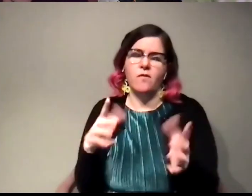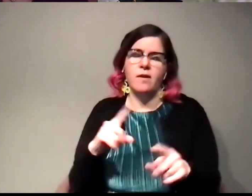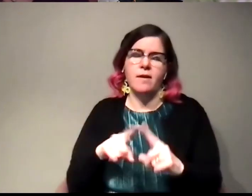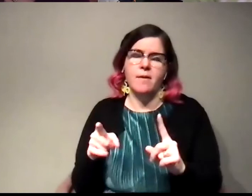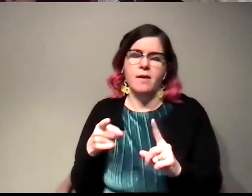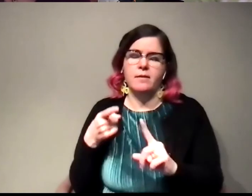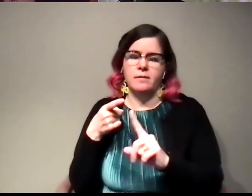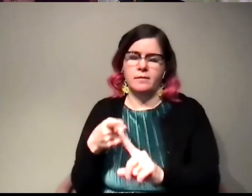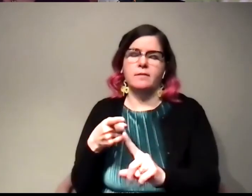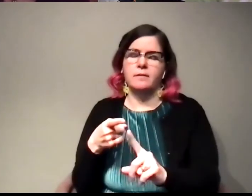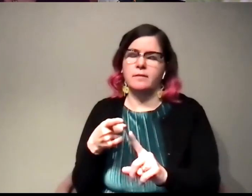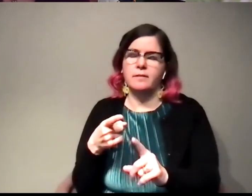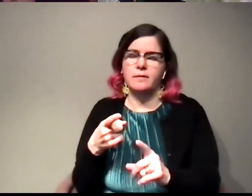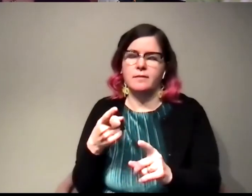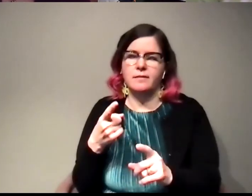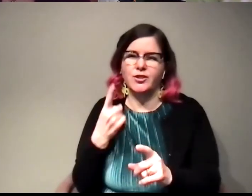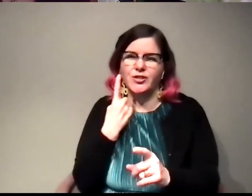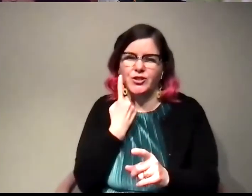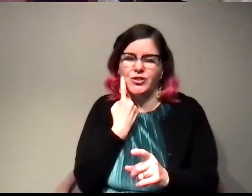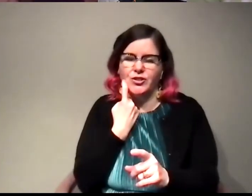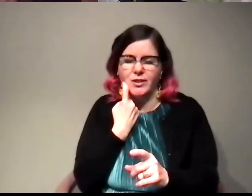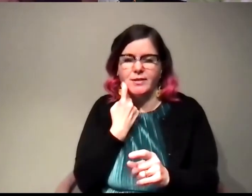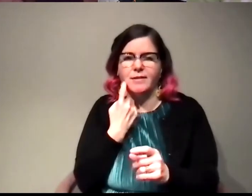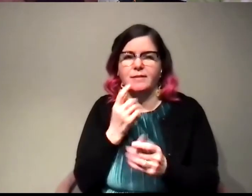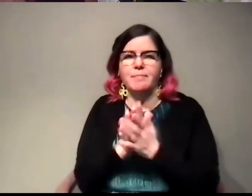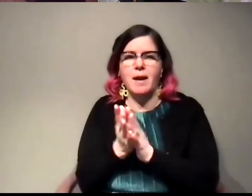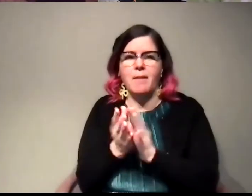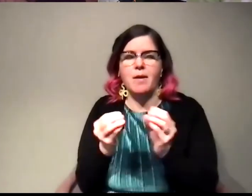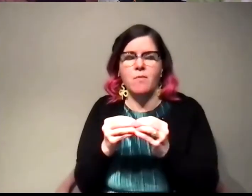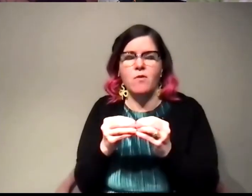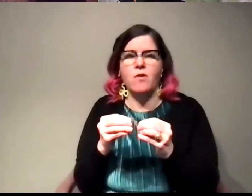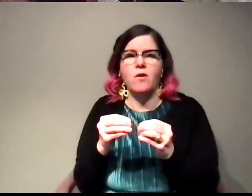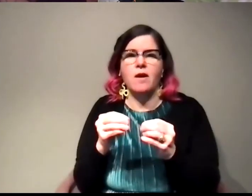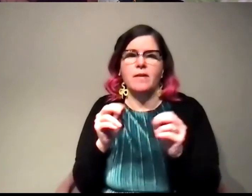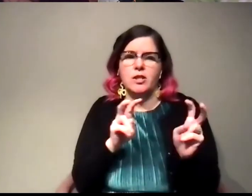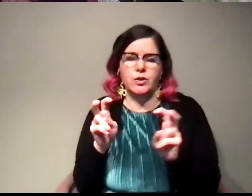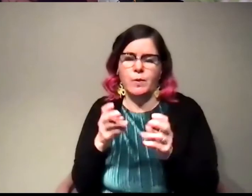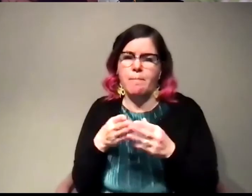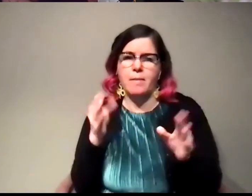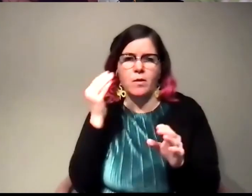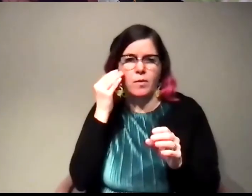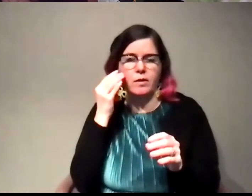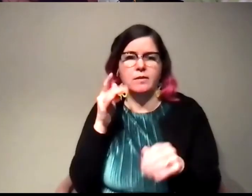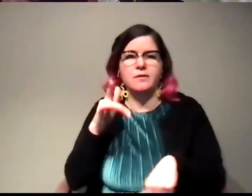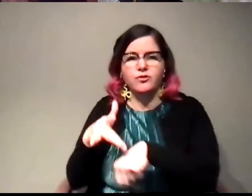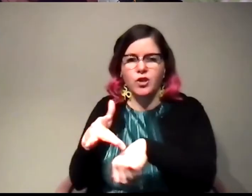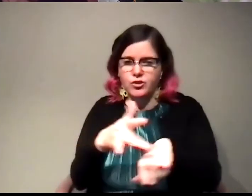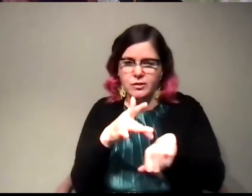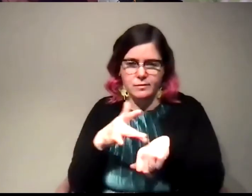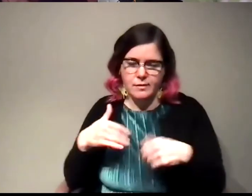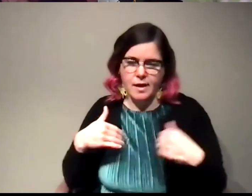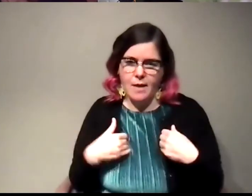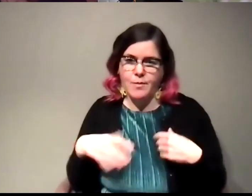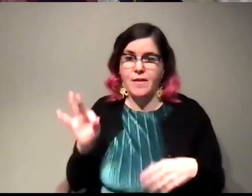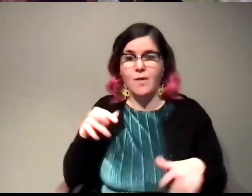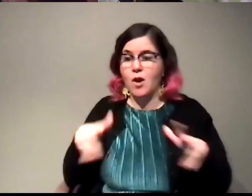I think is just becoming more of an issue in the public awareness is handling the animals that we find just on our walks